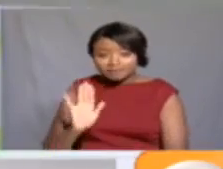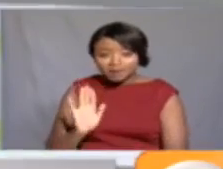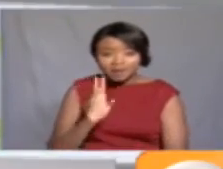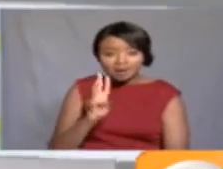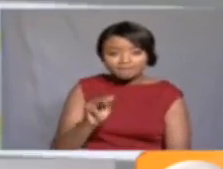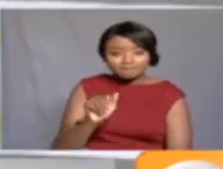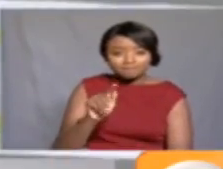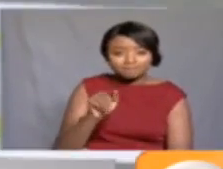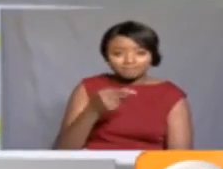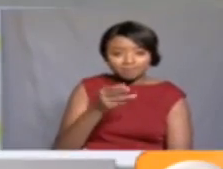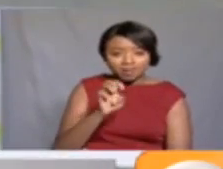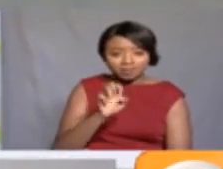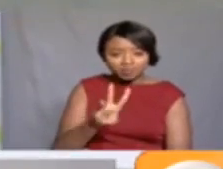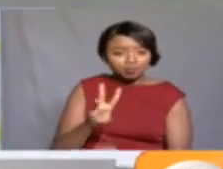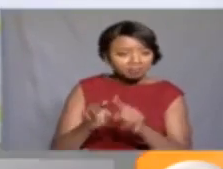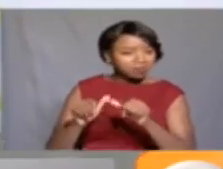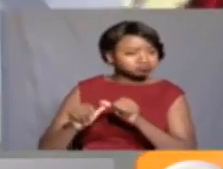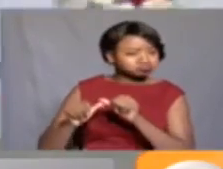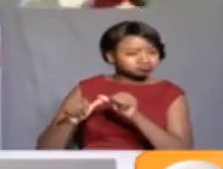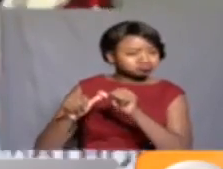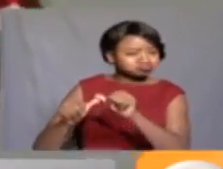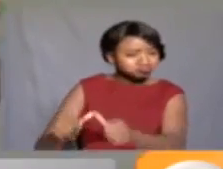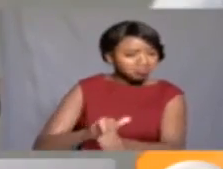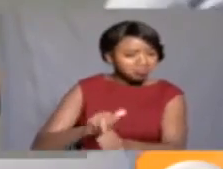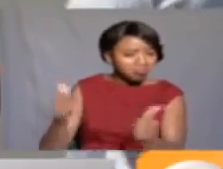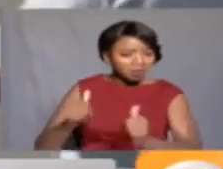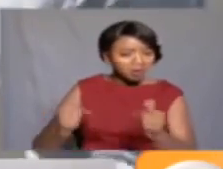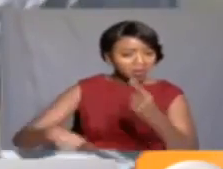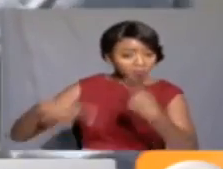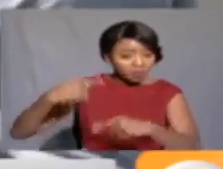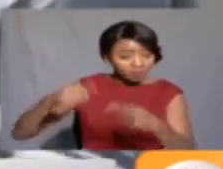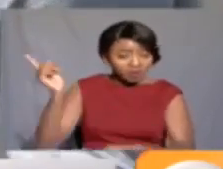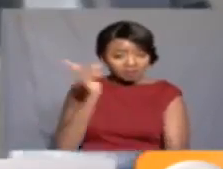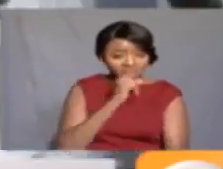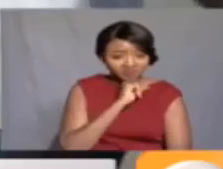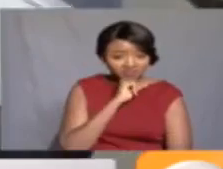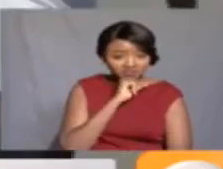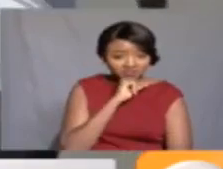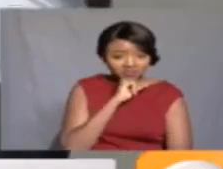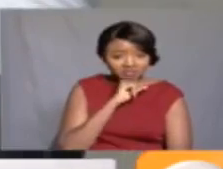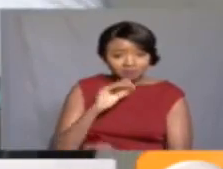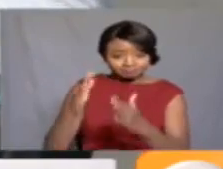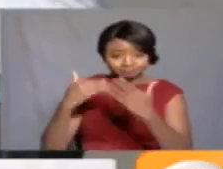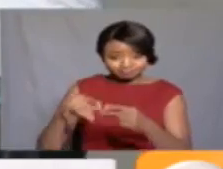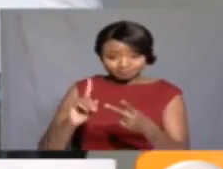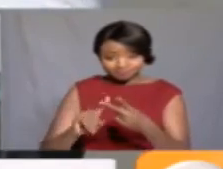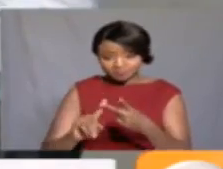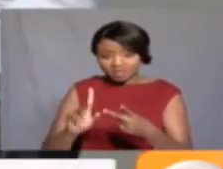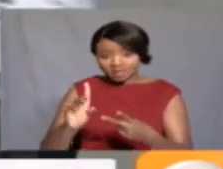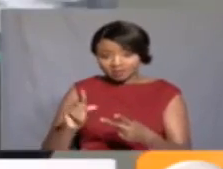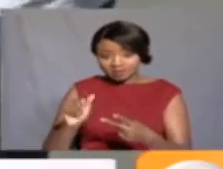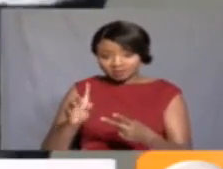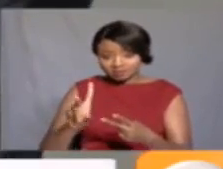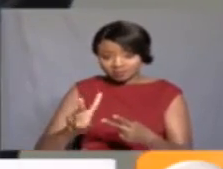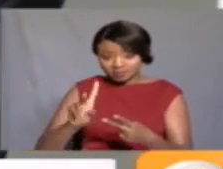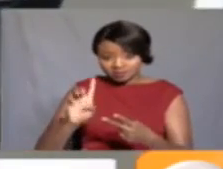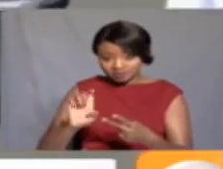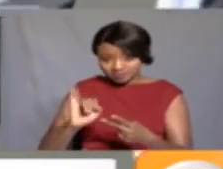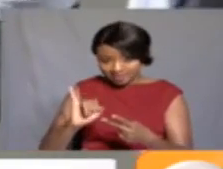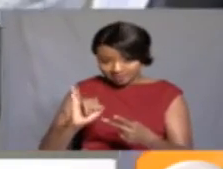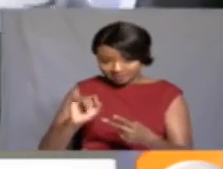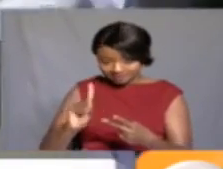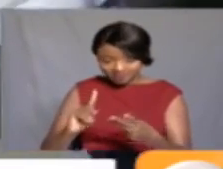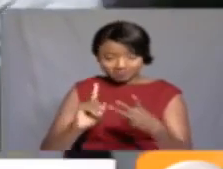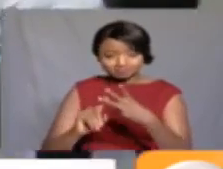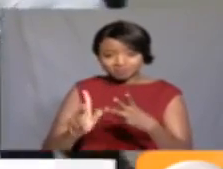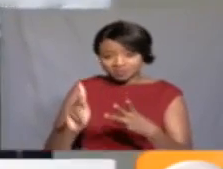Kisorio maintained his pace to win the marathon ahead of David Kiplimo and Kenneth Keboi,